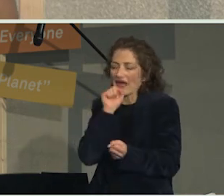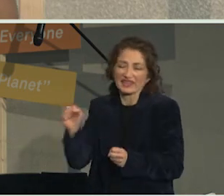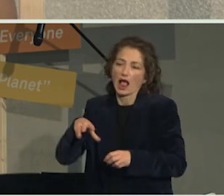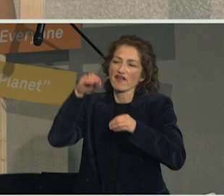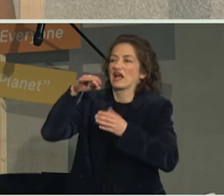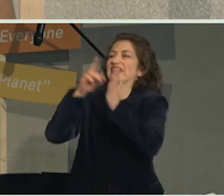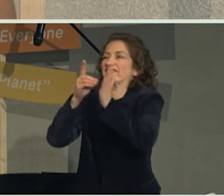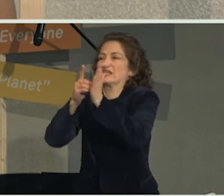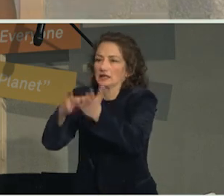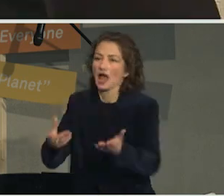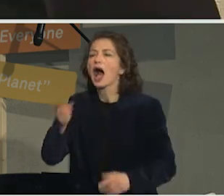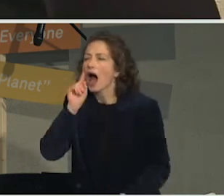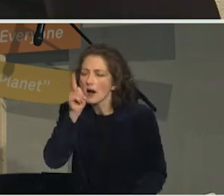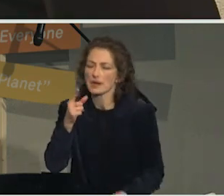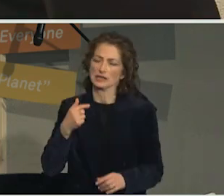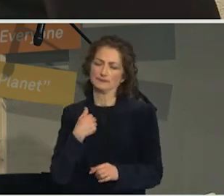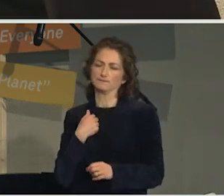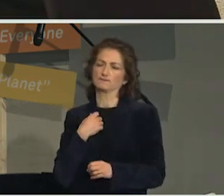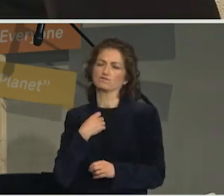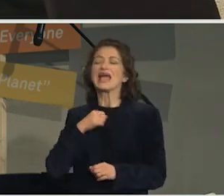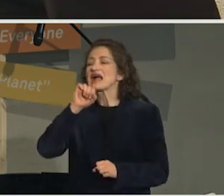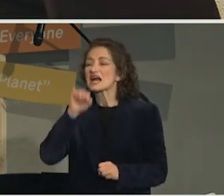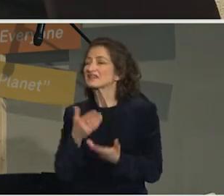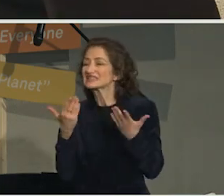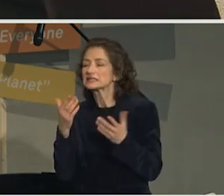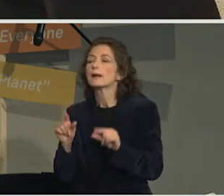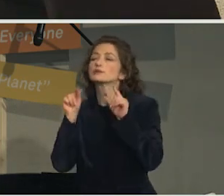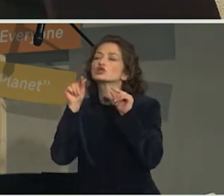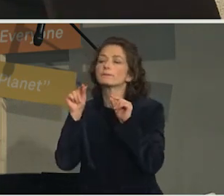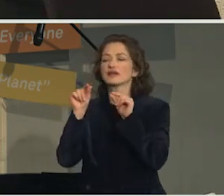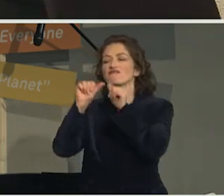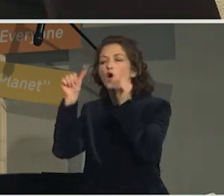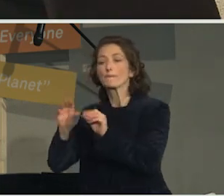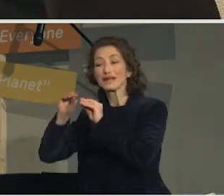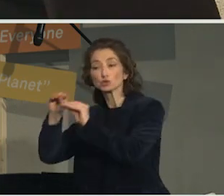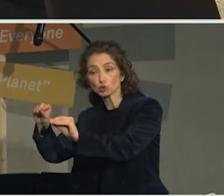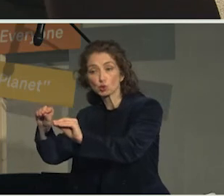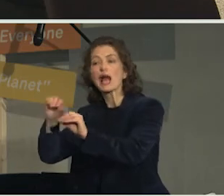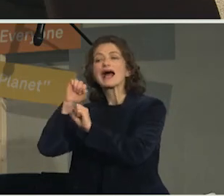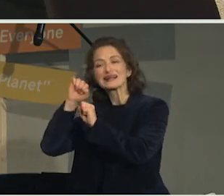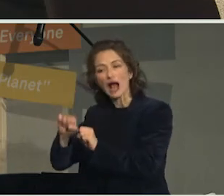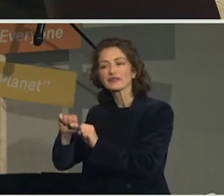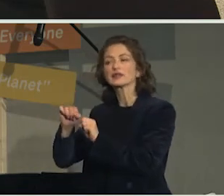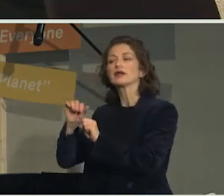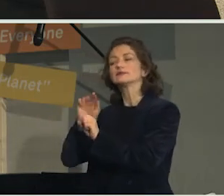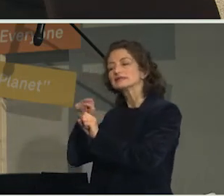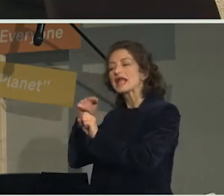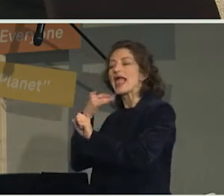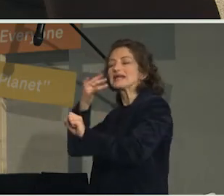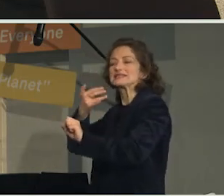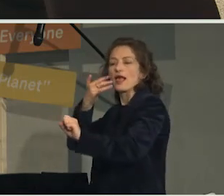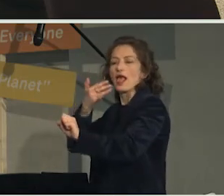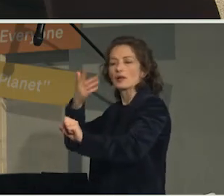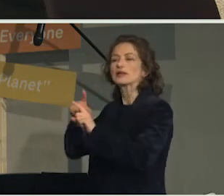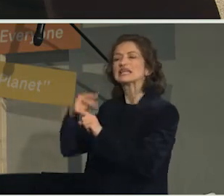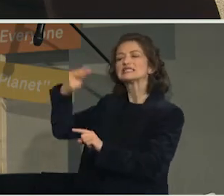can historicize different uses of it. I can historicize my own use of it. And in doing so, I can